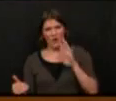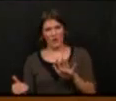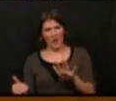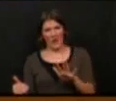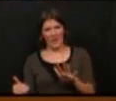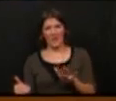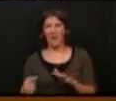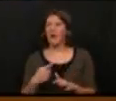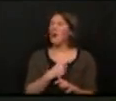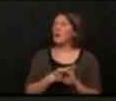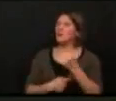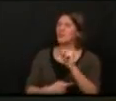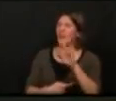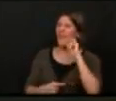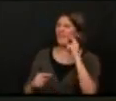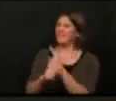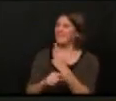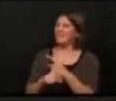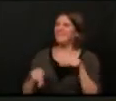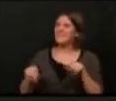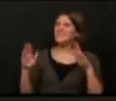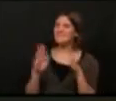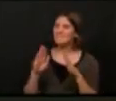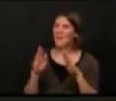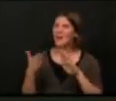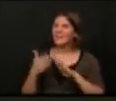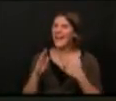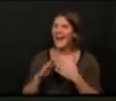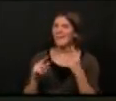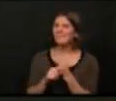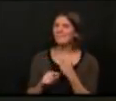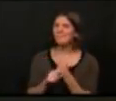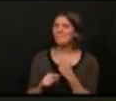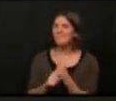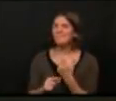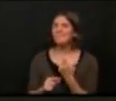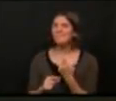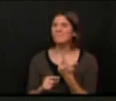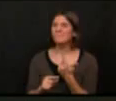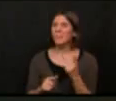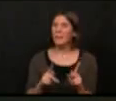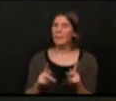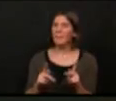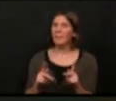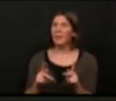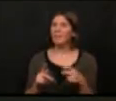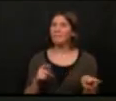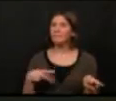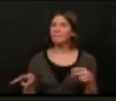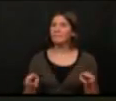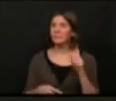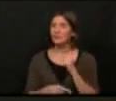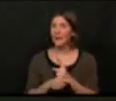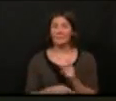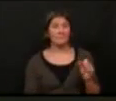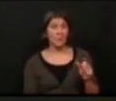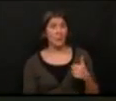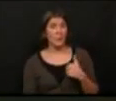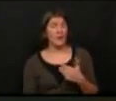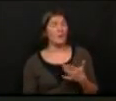doesn't that happen a lot though in small, you know, small. Units that it does, you know, that we got a